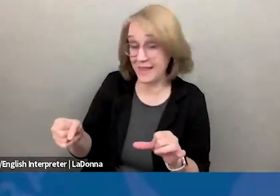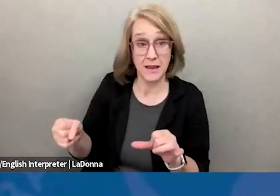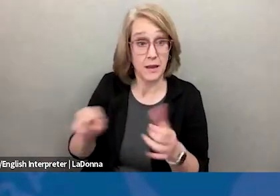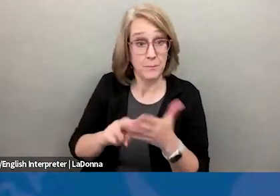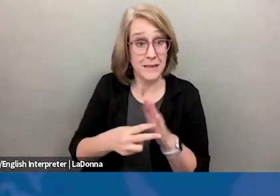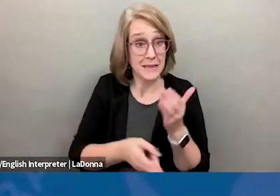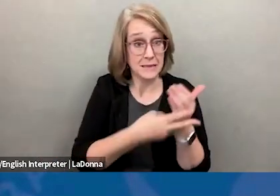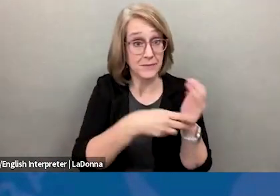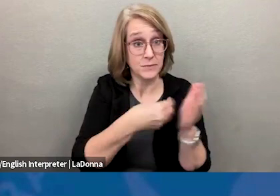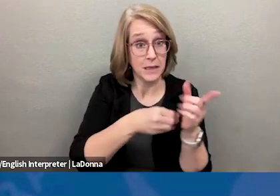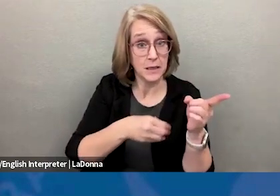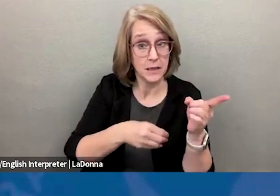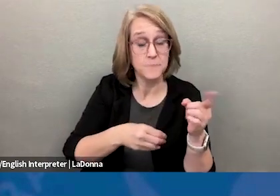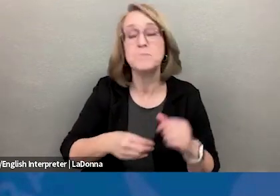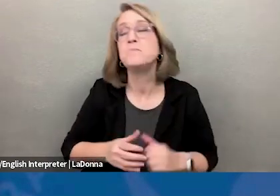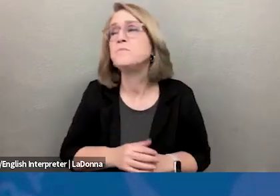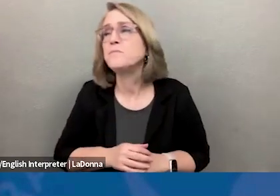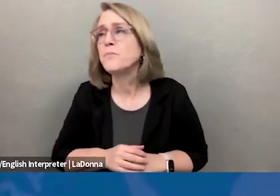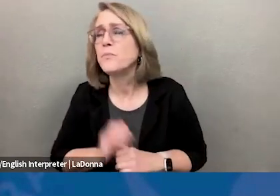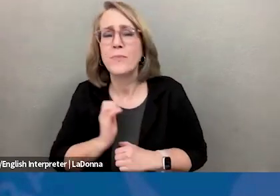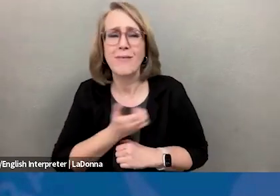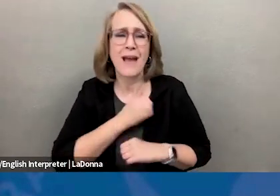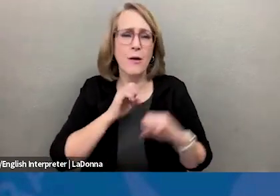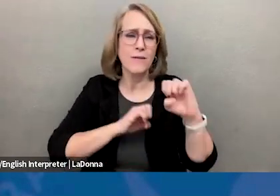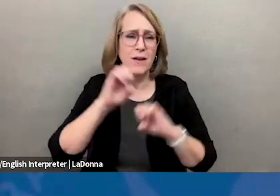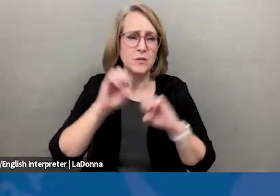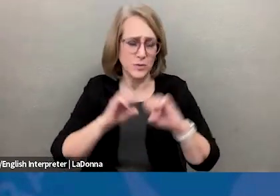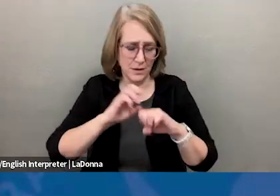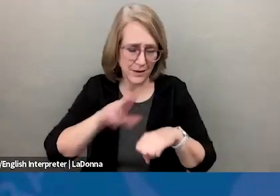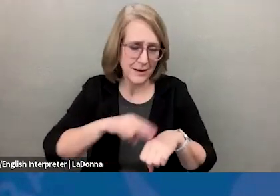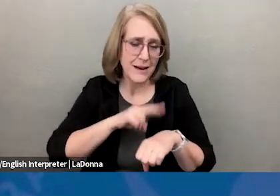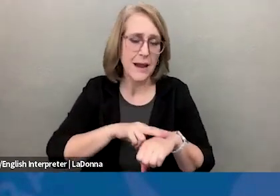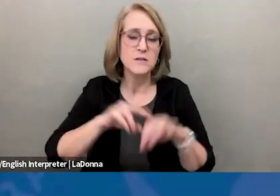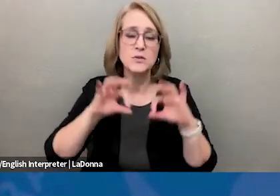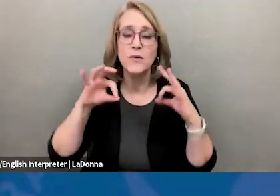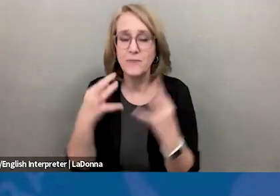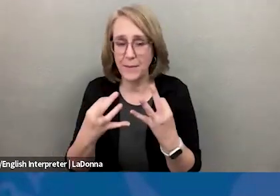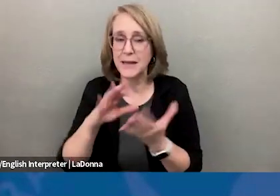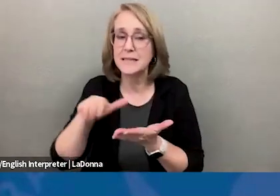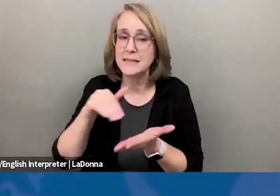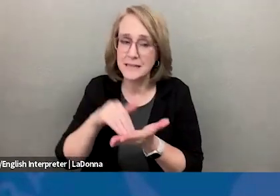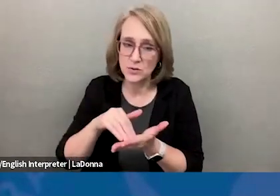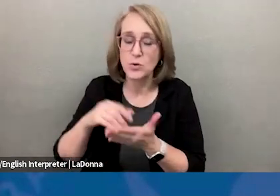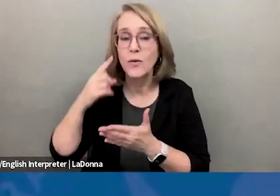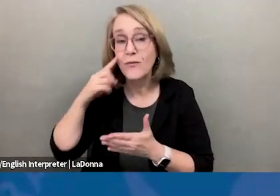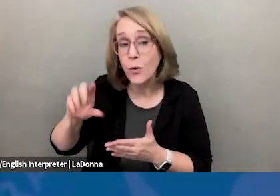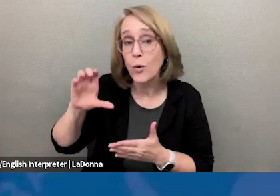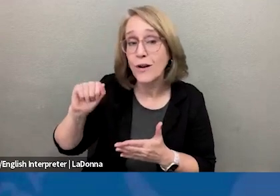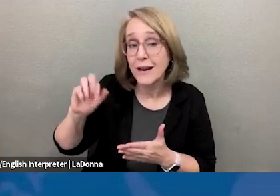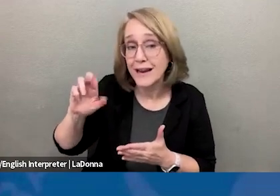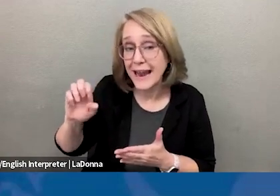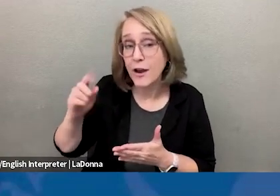In the evaluation that we did of the National Family Caregiver Support Program now several years ago,